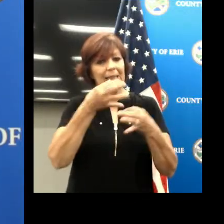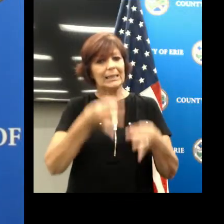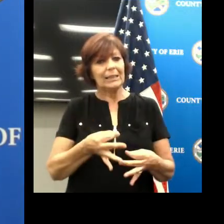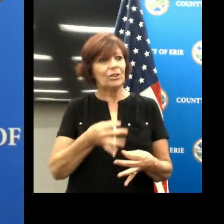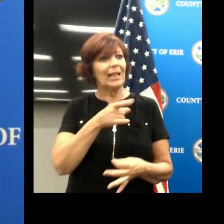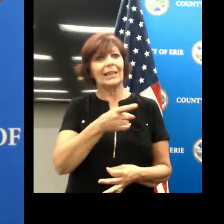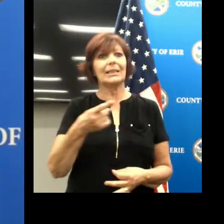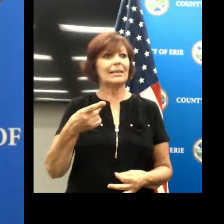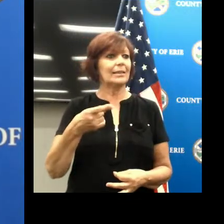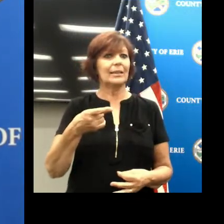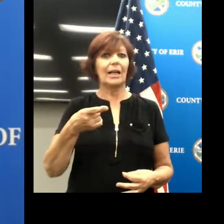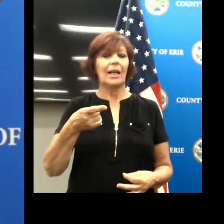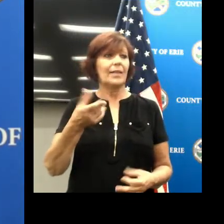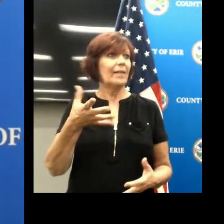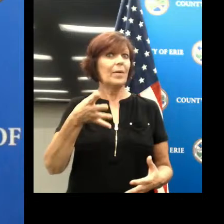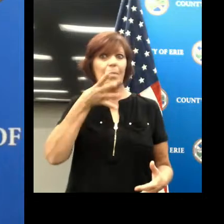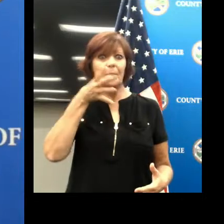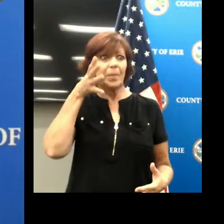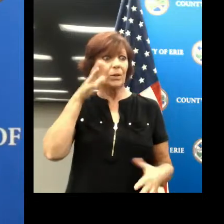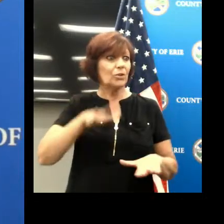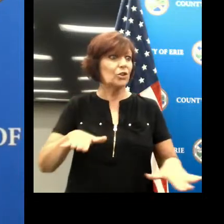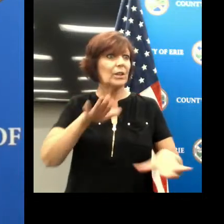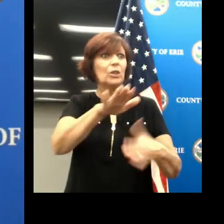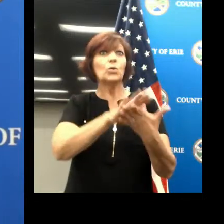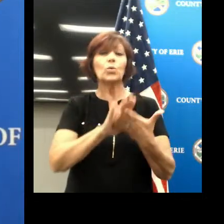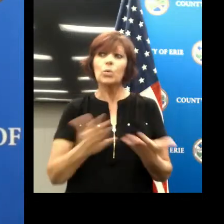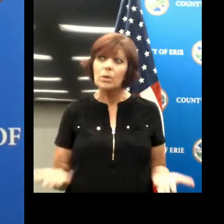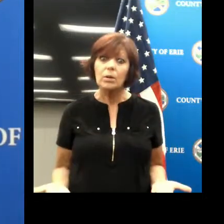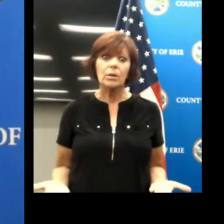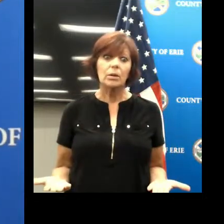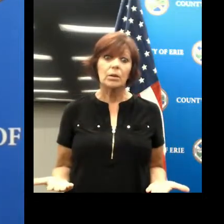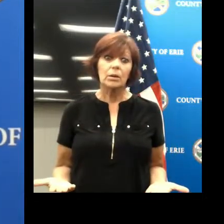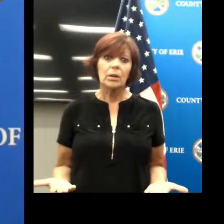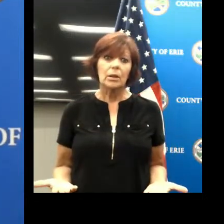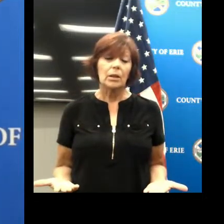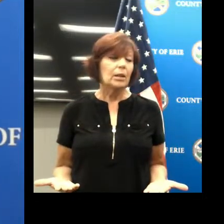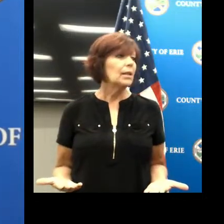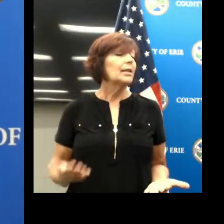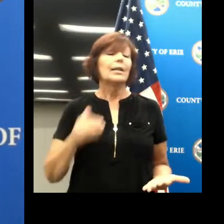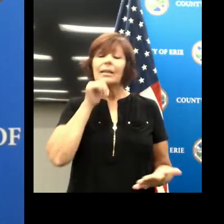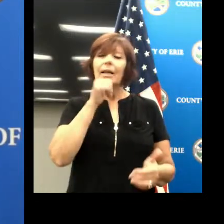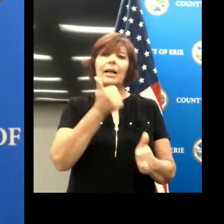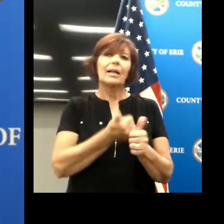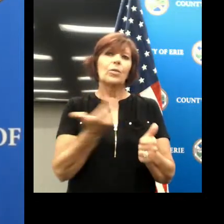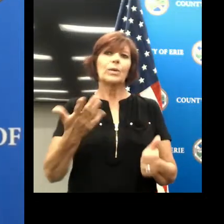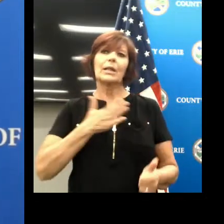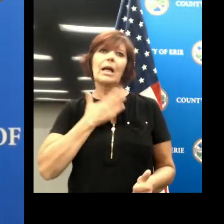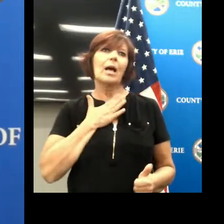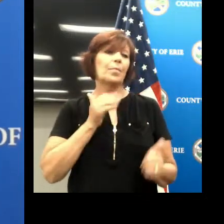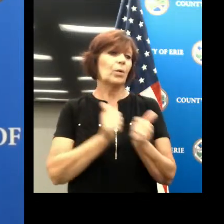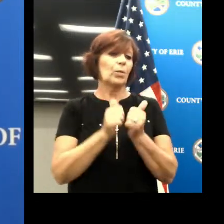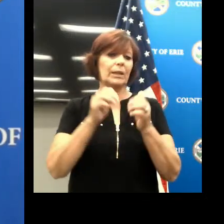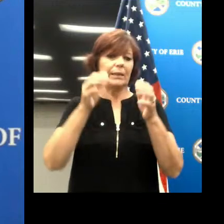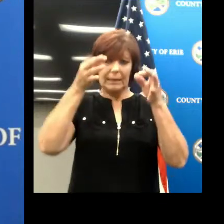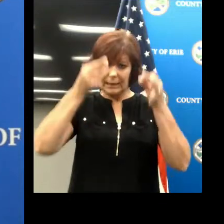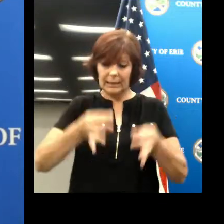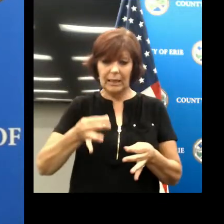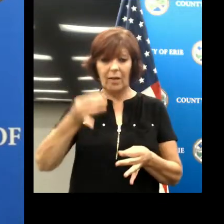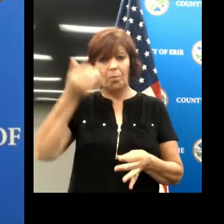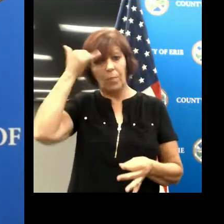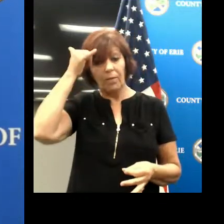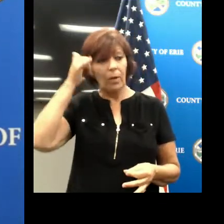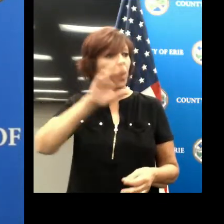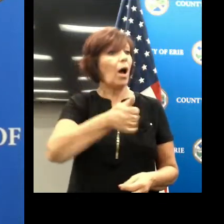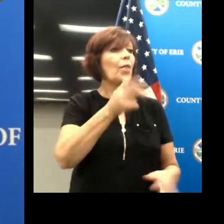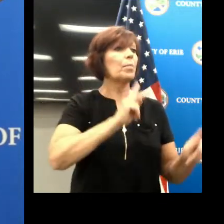employer of parents who have children in their schools. And so not everyone was happy with the decision, of the City of Buffalo School District. Other